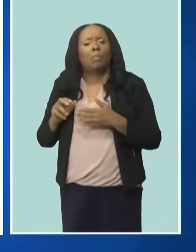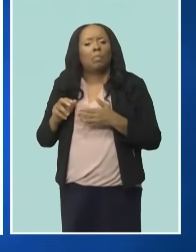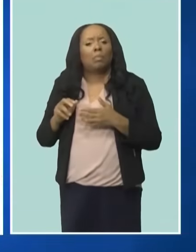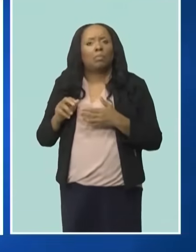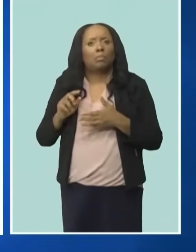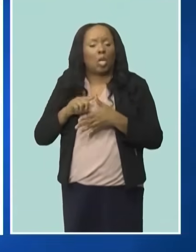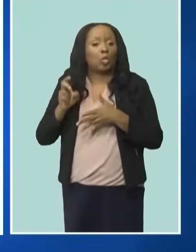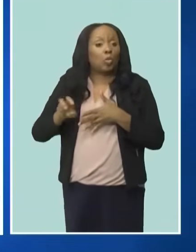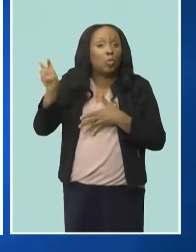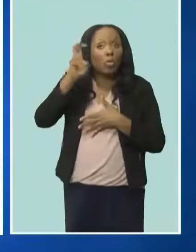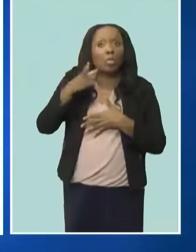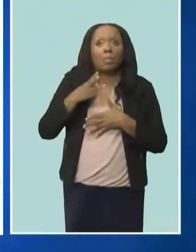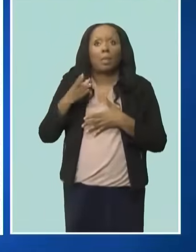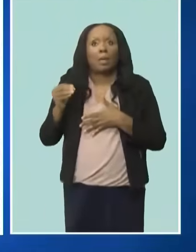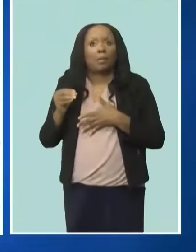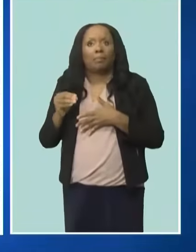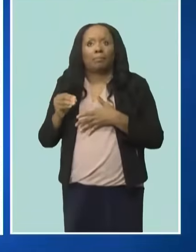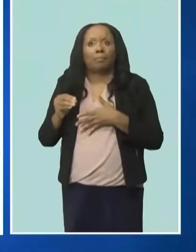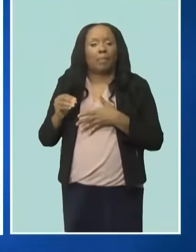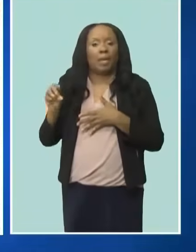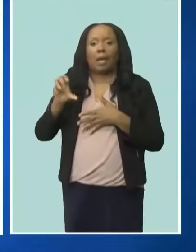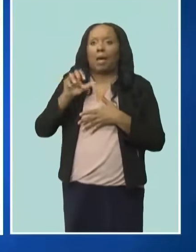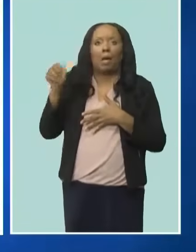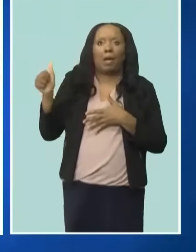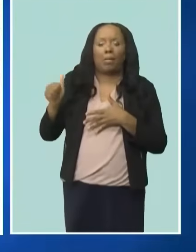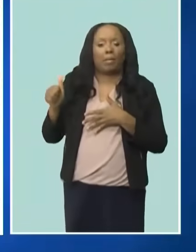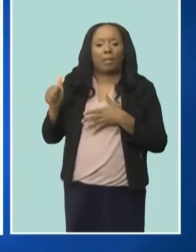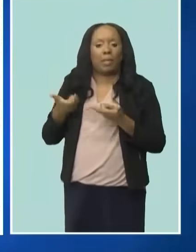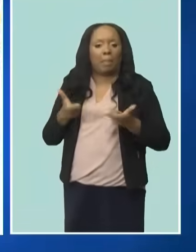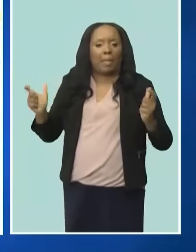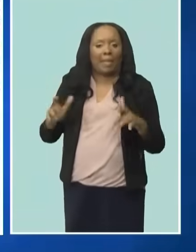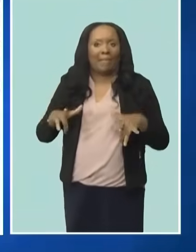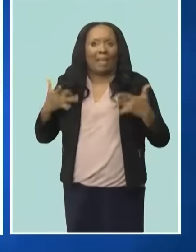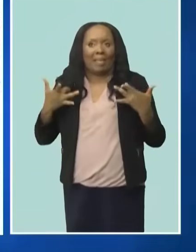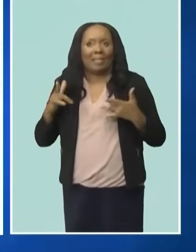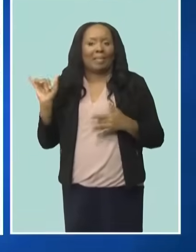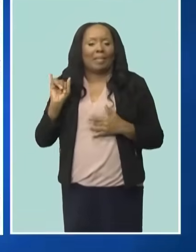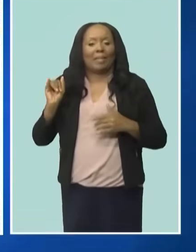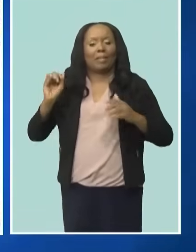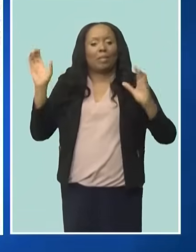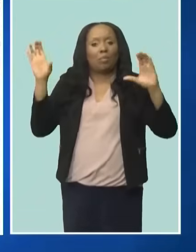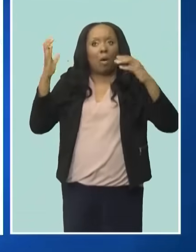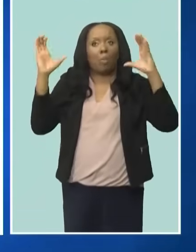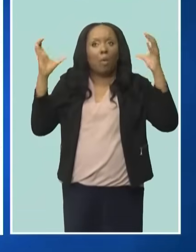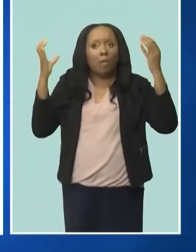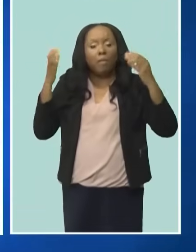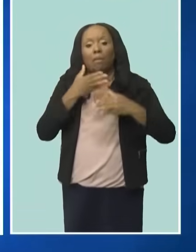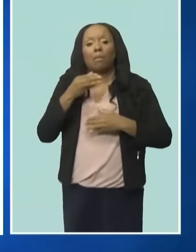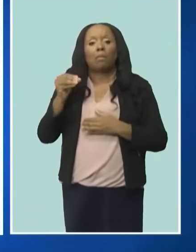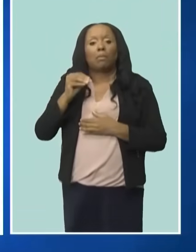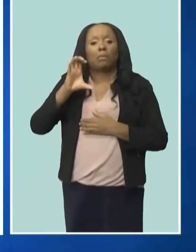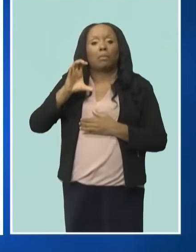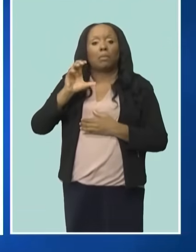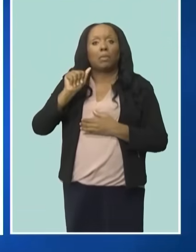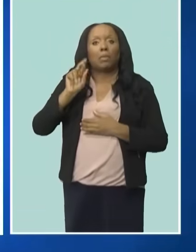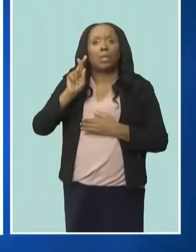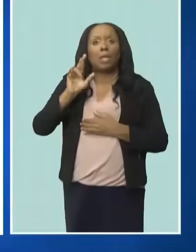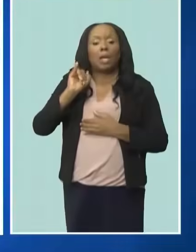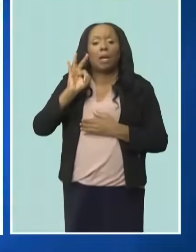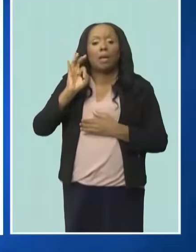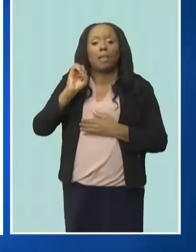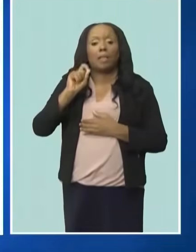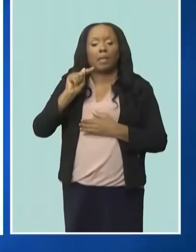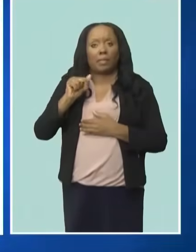the non-financial sectors, including events such as Crop Over and Carry Festa. He says that long-term tourist arrivals